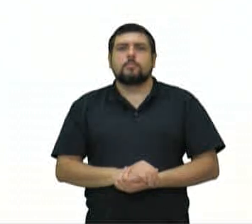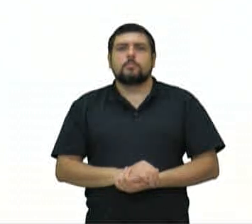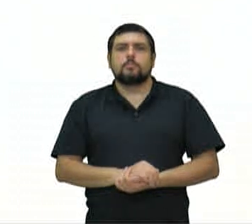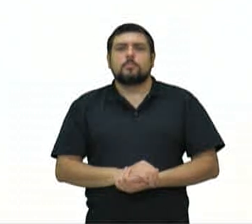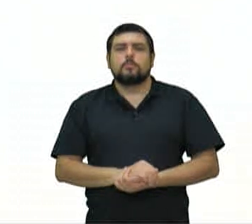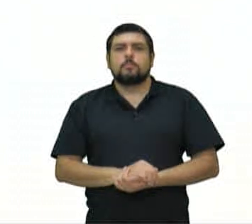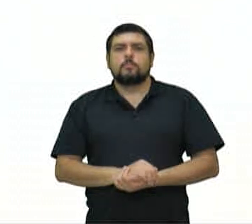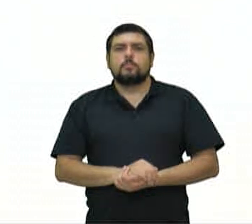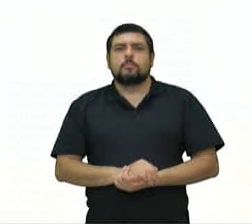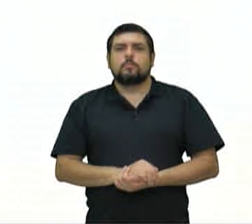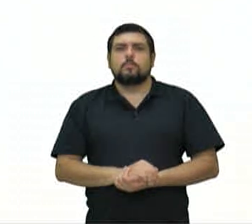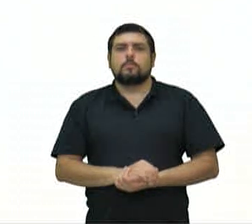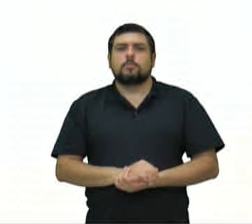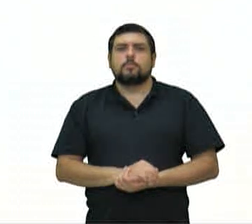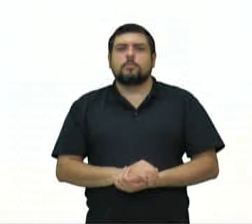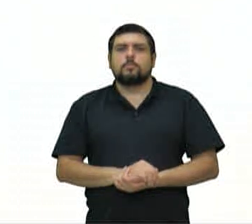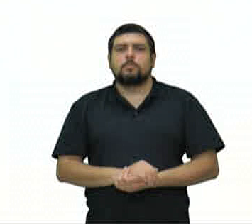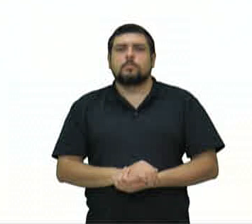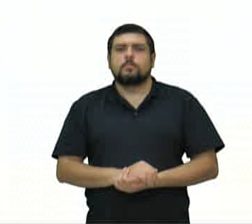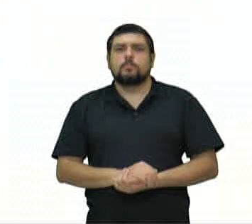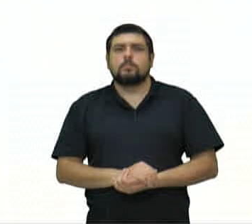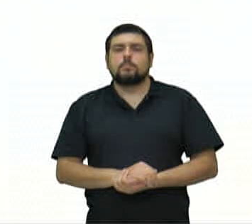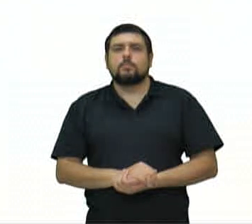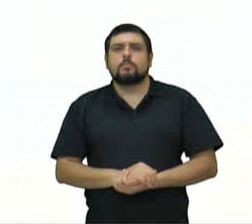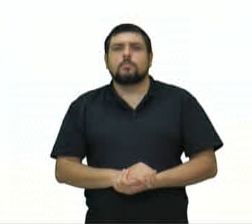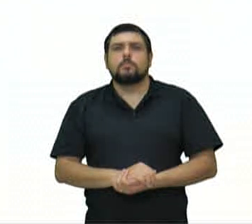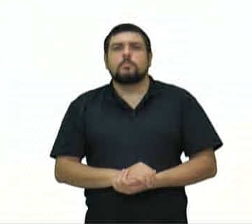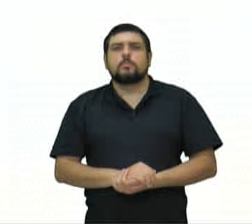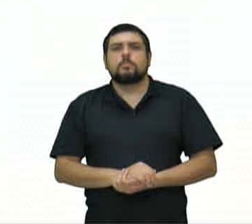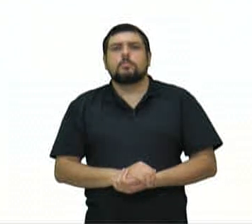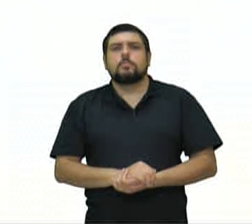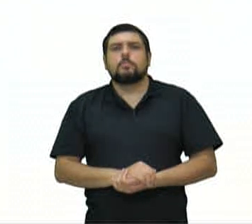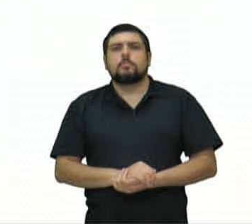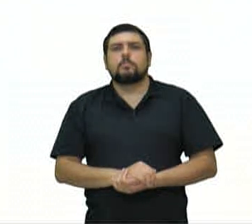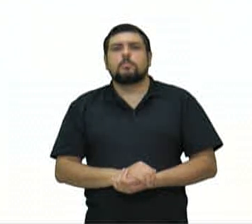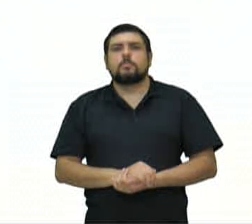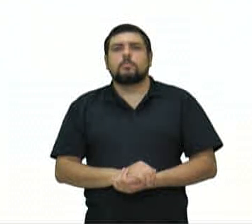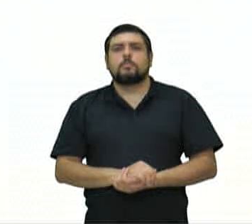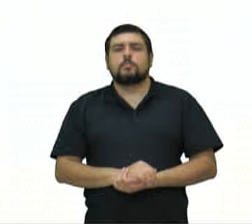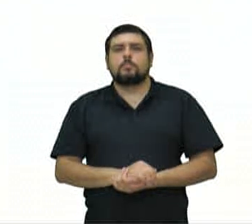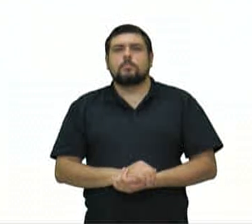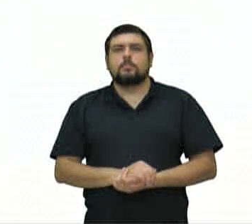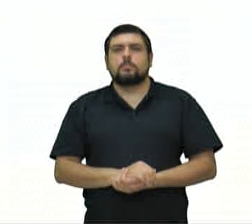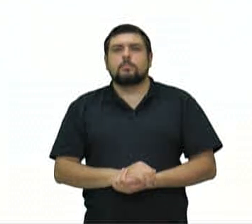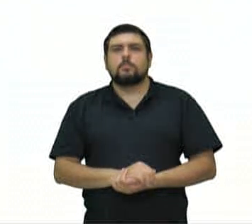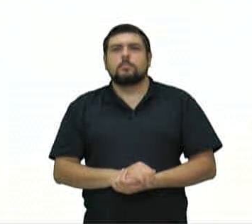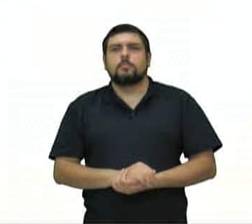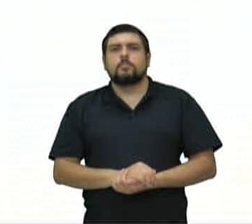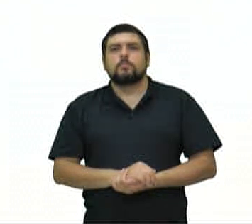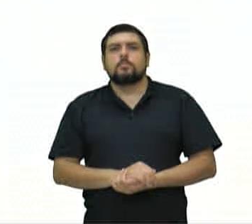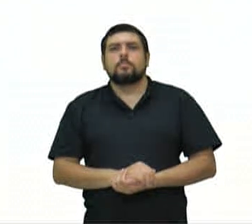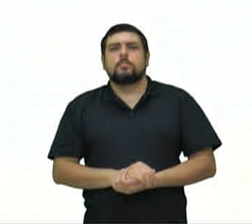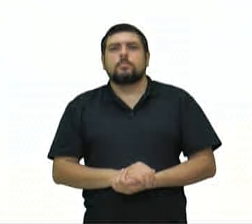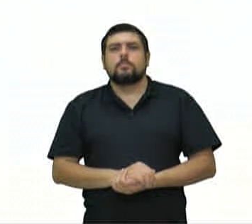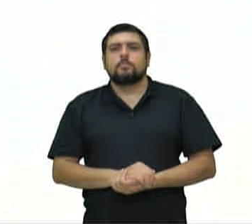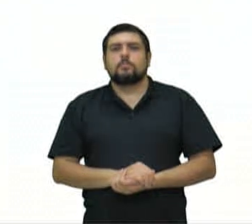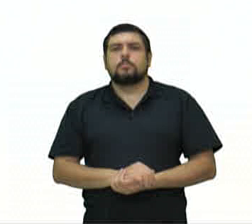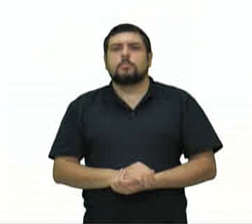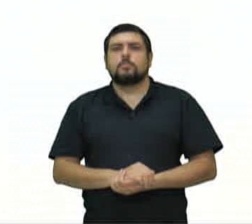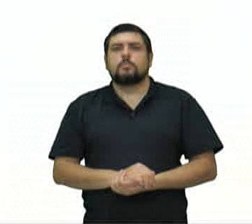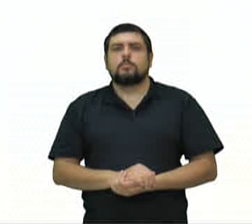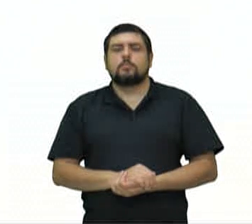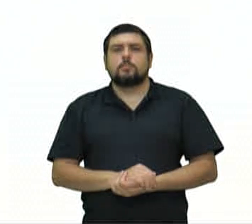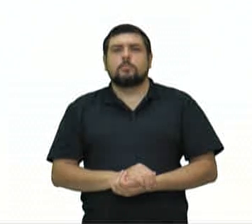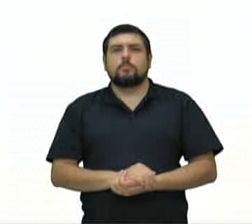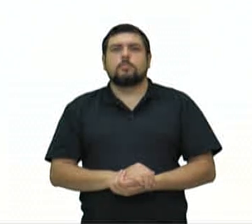only ever heard him properly shut once, although thankfully it wasn't it me, but it isn't